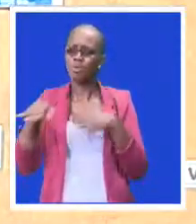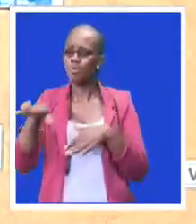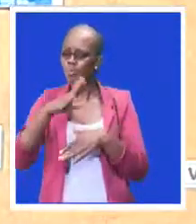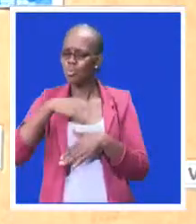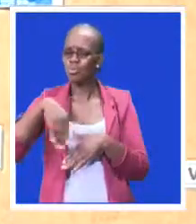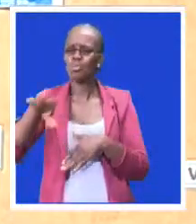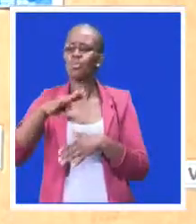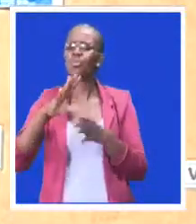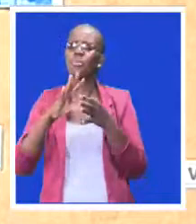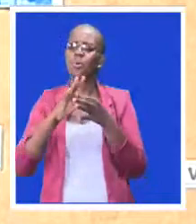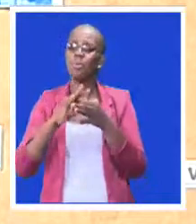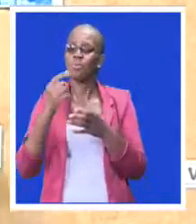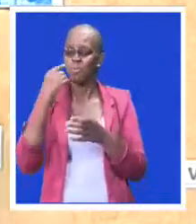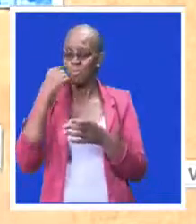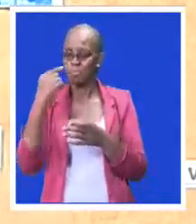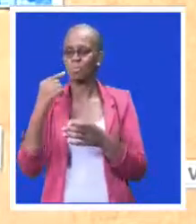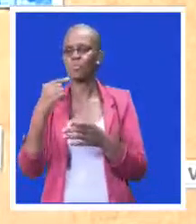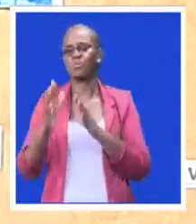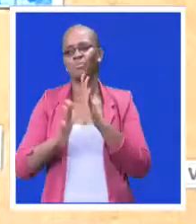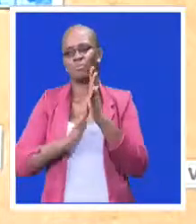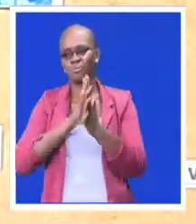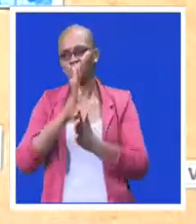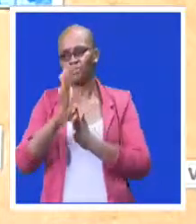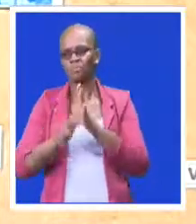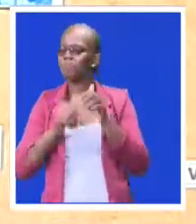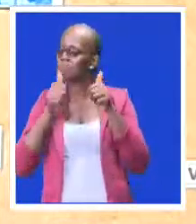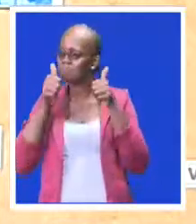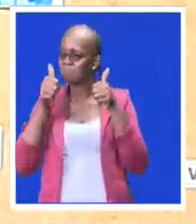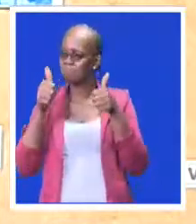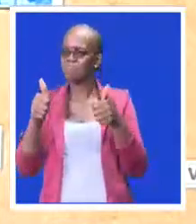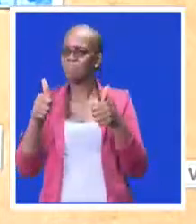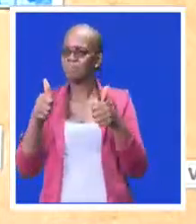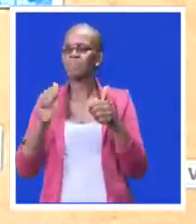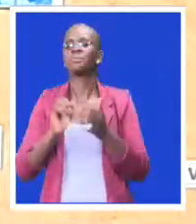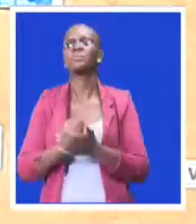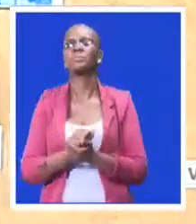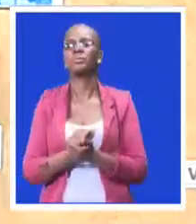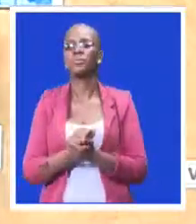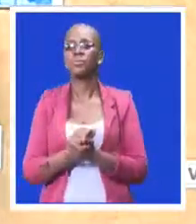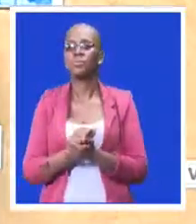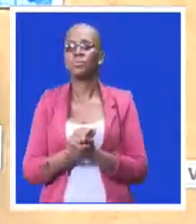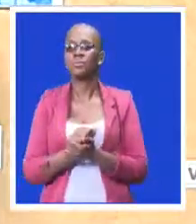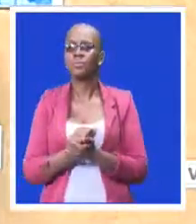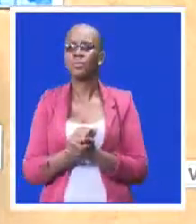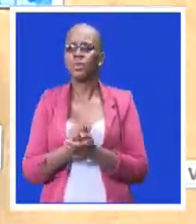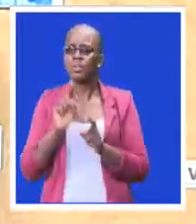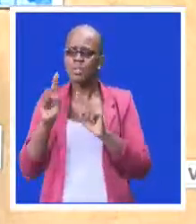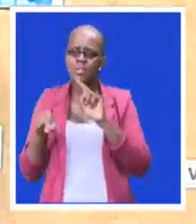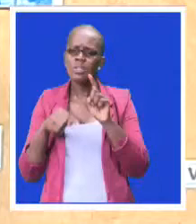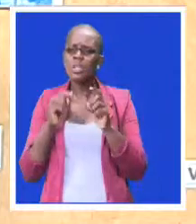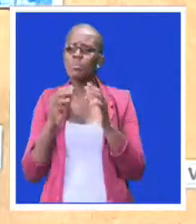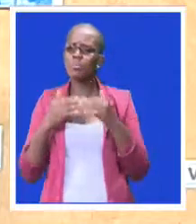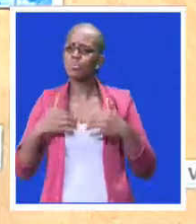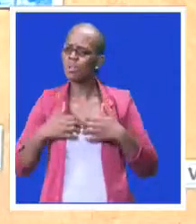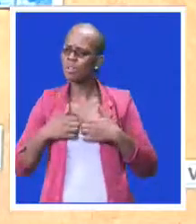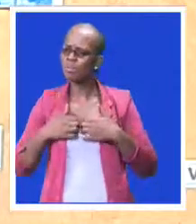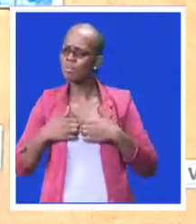so brilliant. Now let's carry on with Monkey and the weather. Do you know how the weather is,